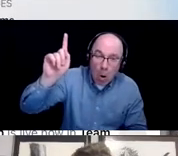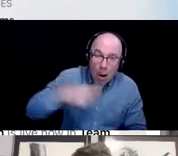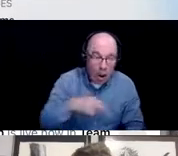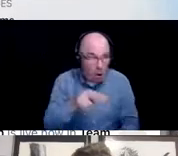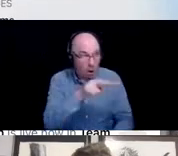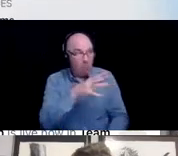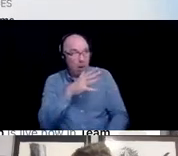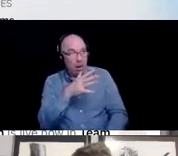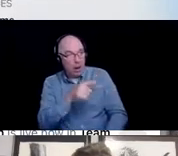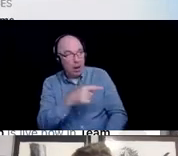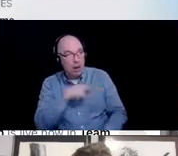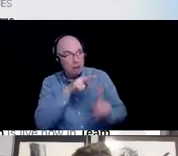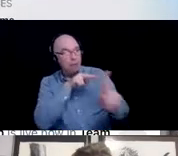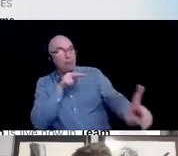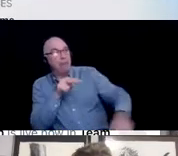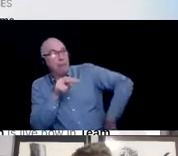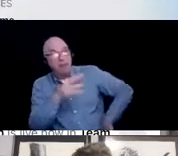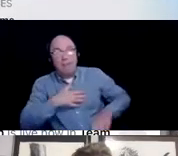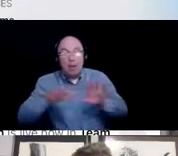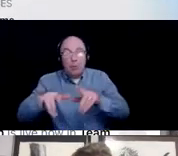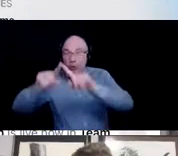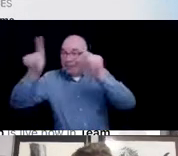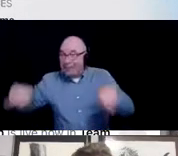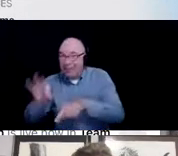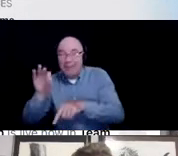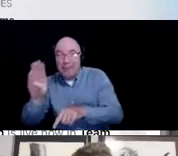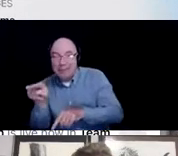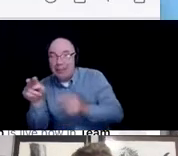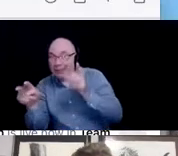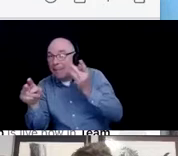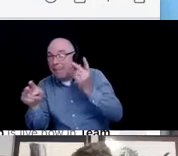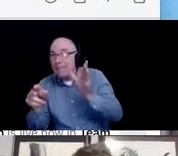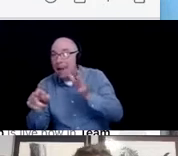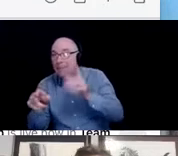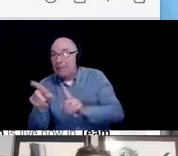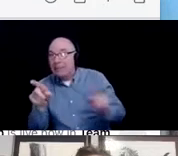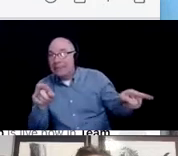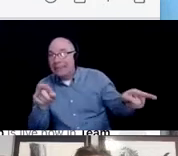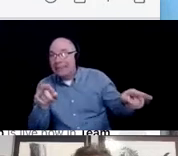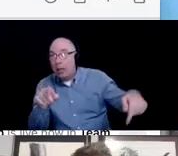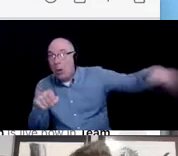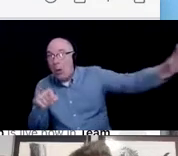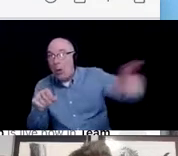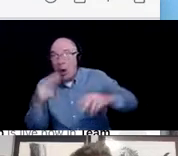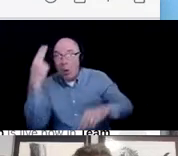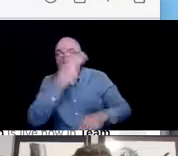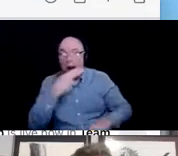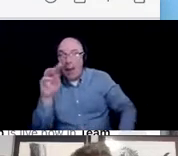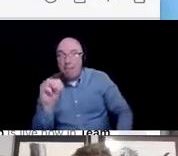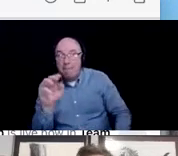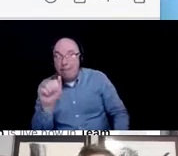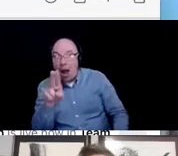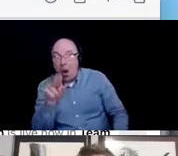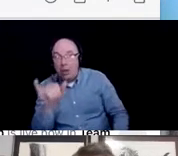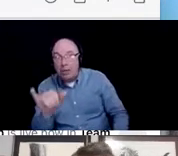her from the other side of my computer screen on Facebook go to Maui for the first time. I think, Brenda, weren't you there? Yeah,